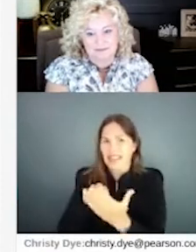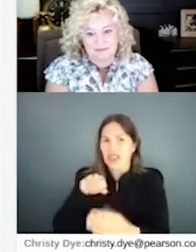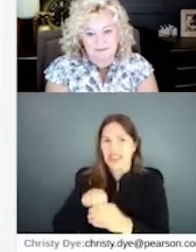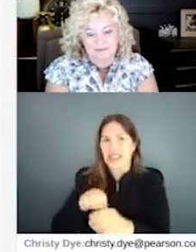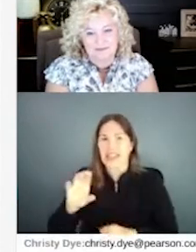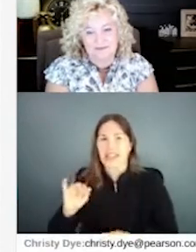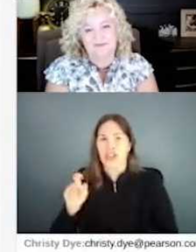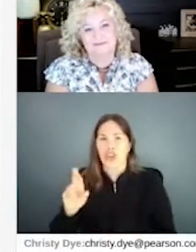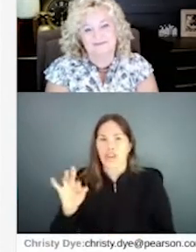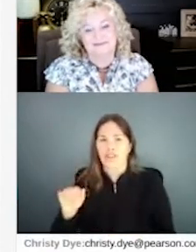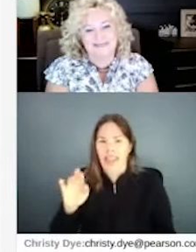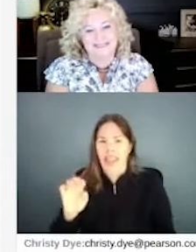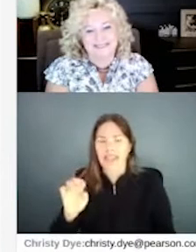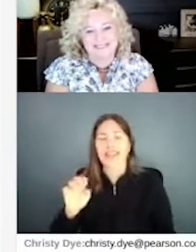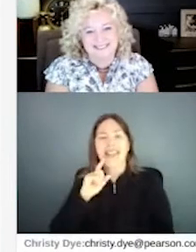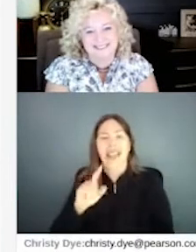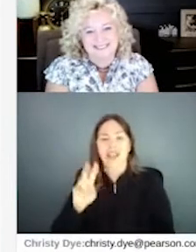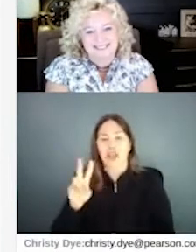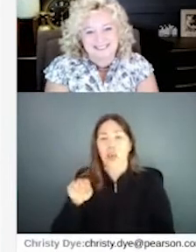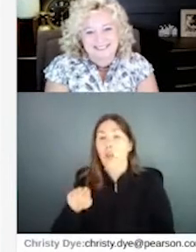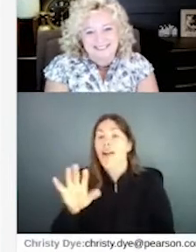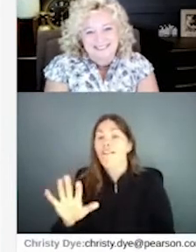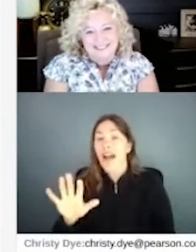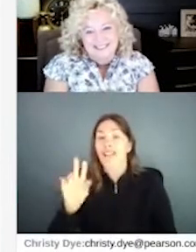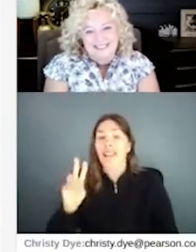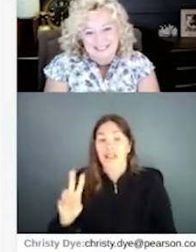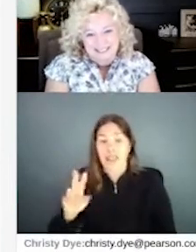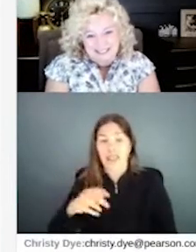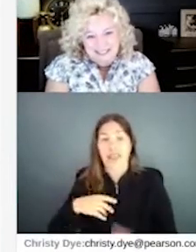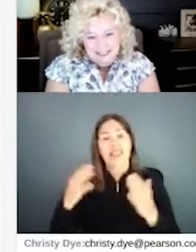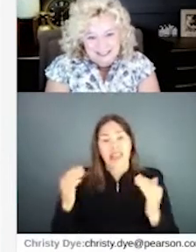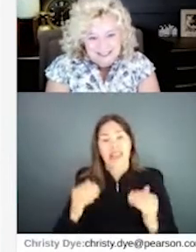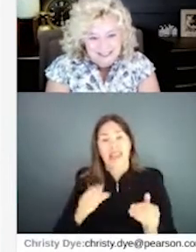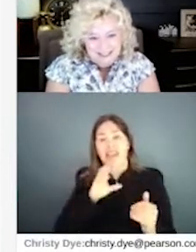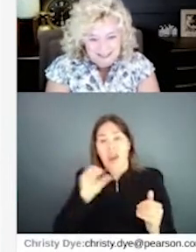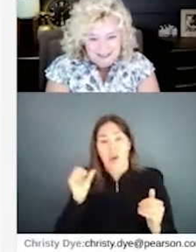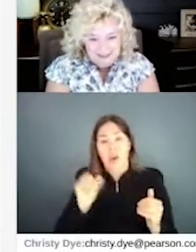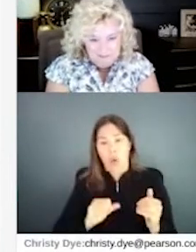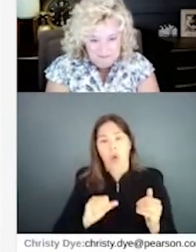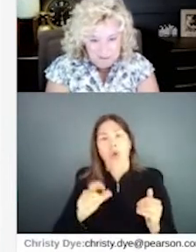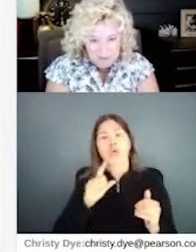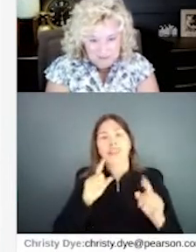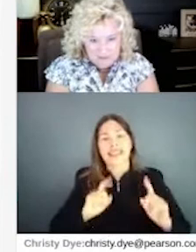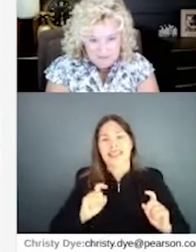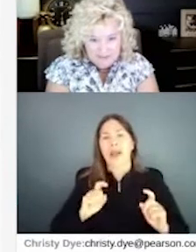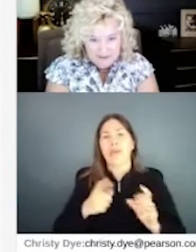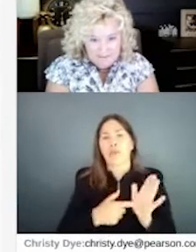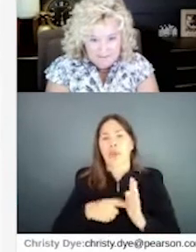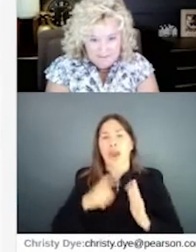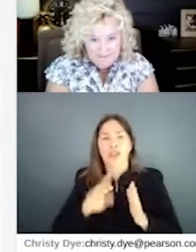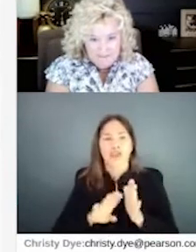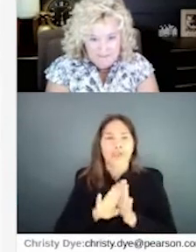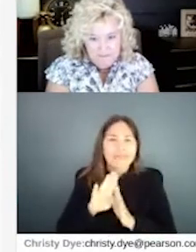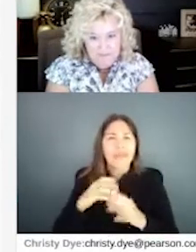And as you dig down into 2.5b, right, under the old exam, there was a requirement to create and customize